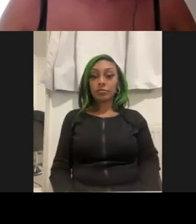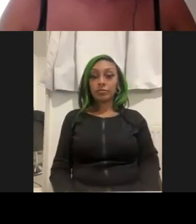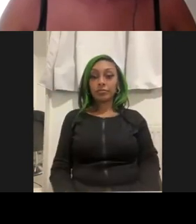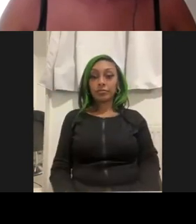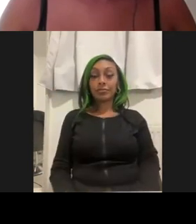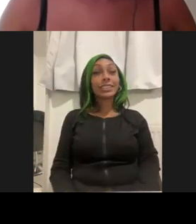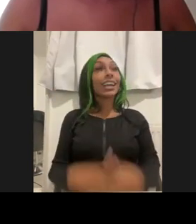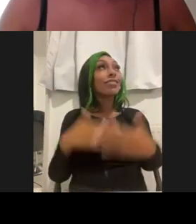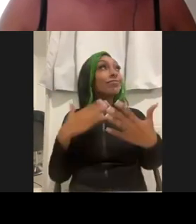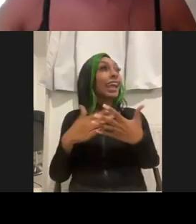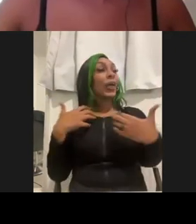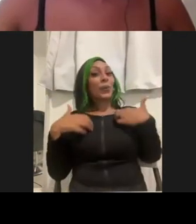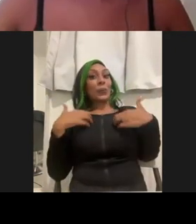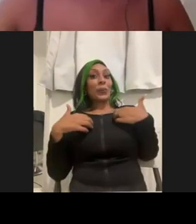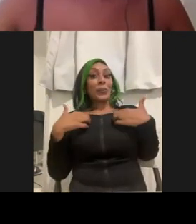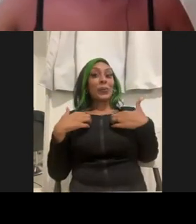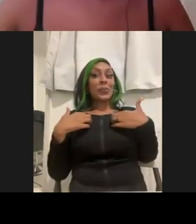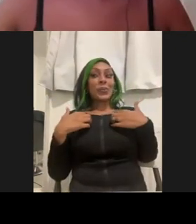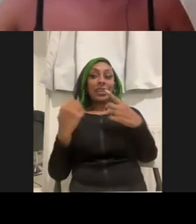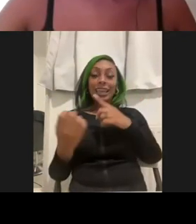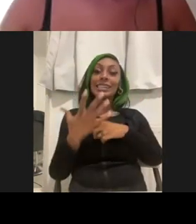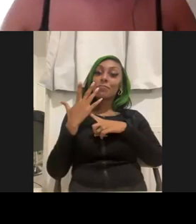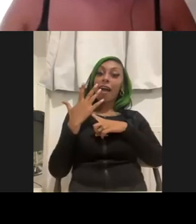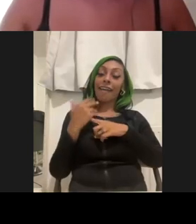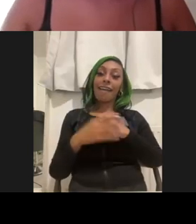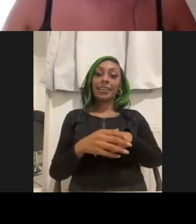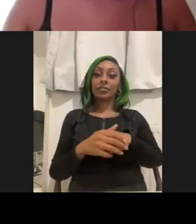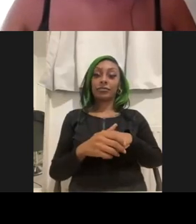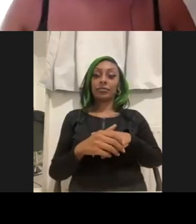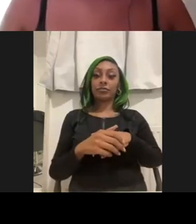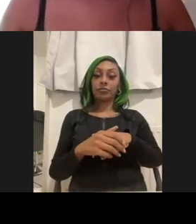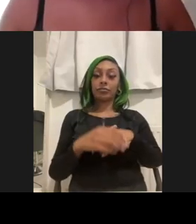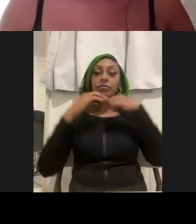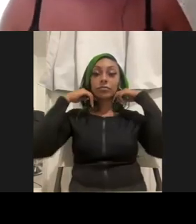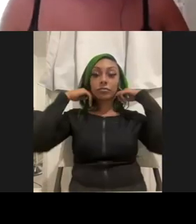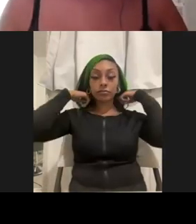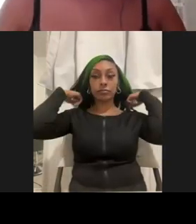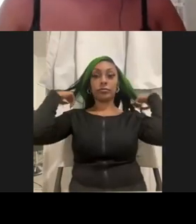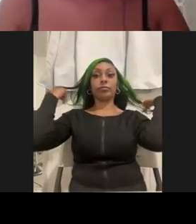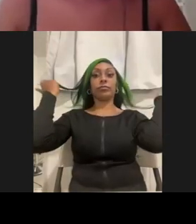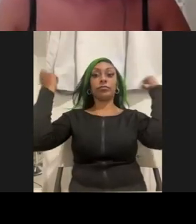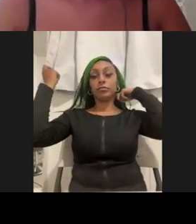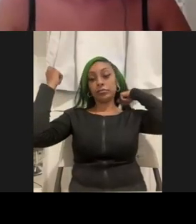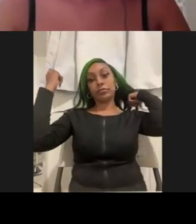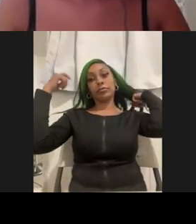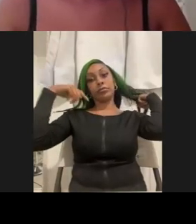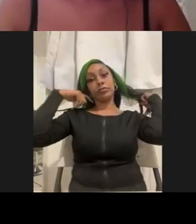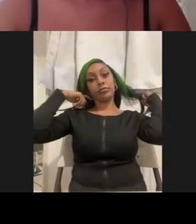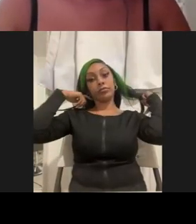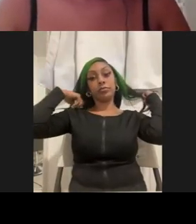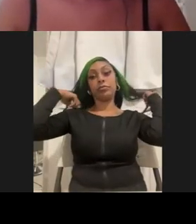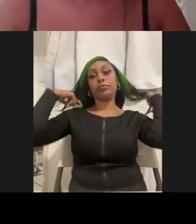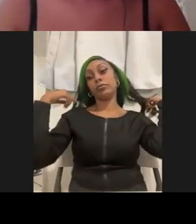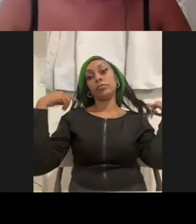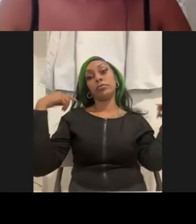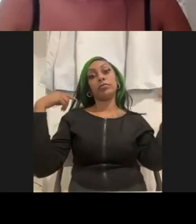provoked and inspired by what's been said. I'm just going to share some slides in the chat for the